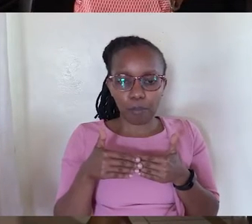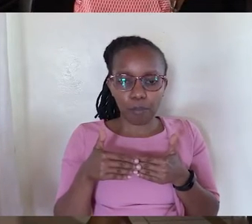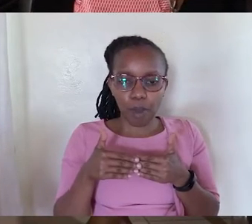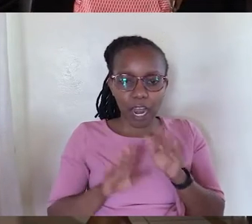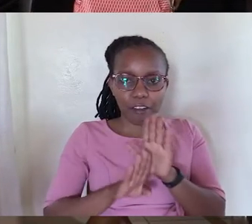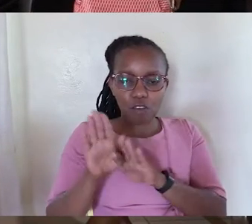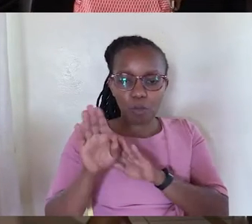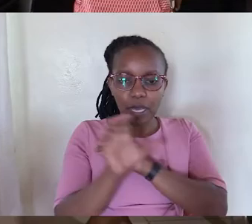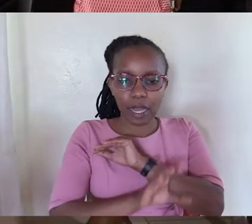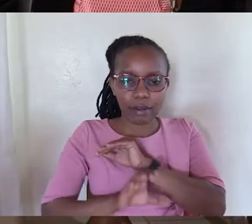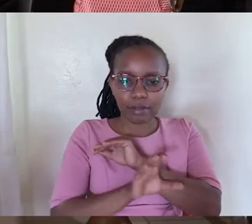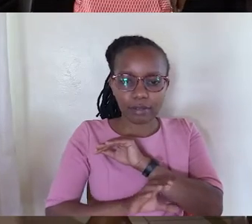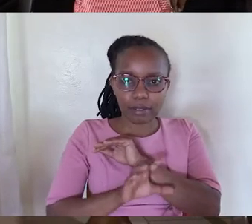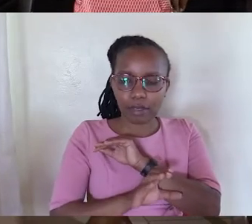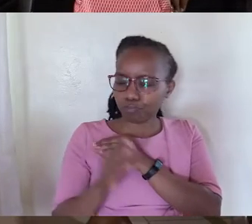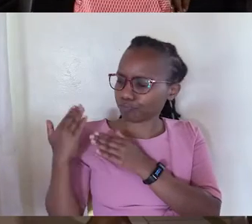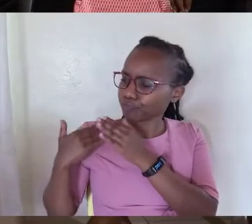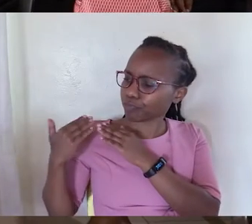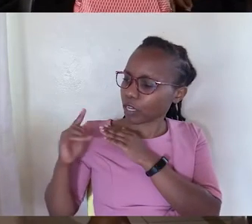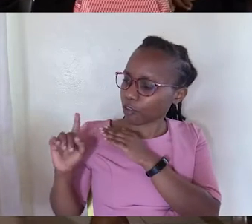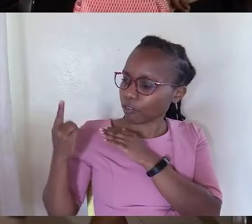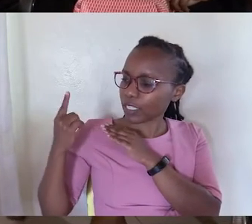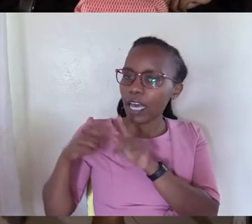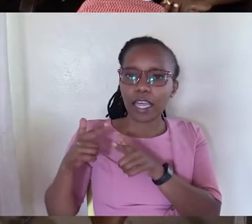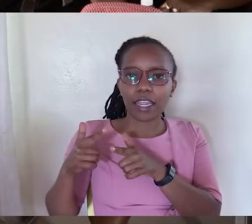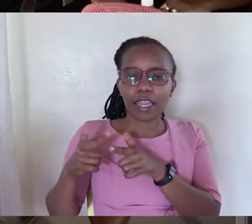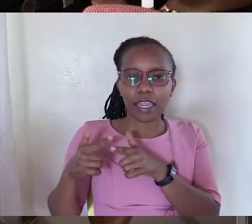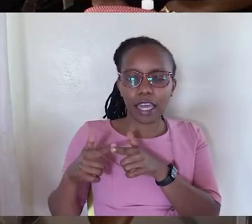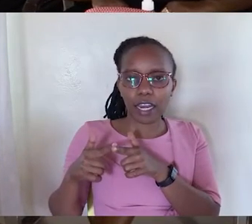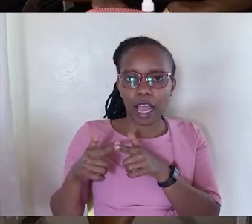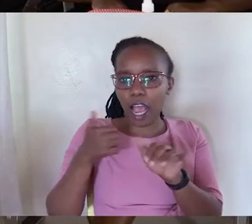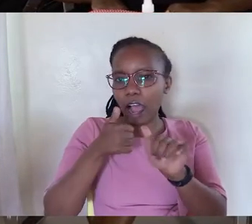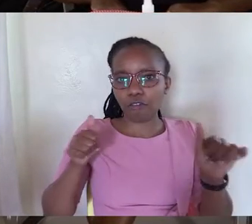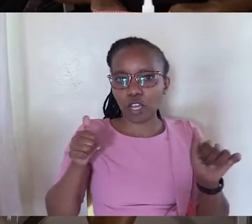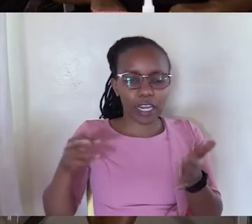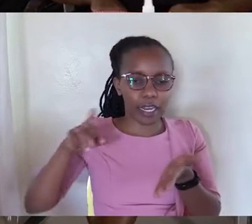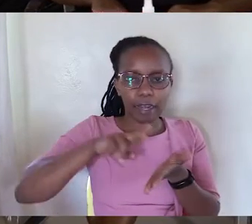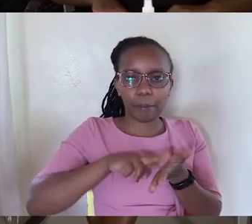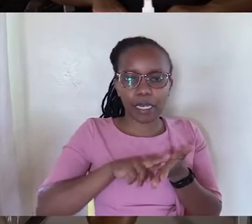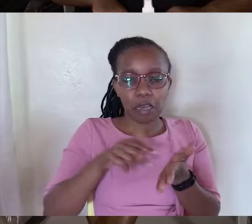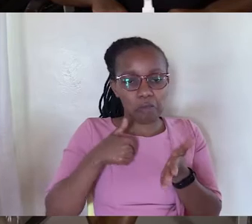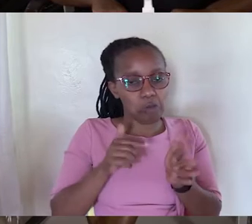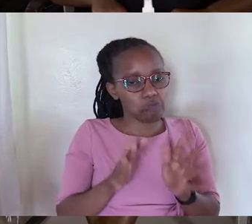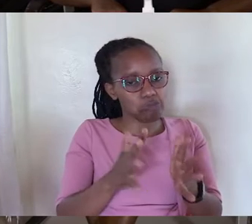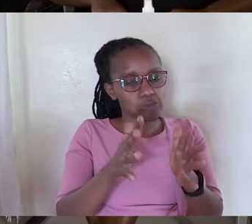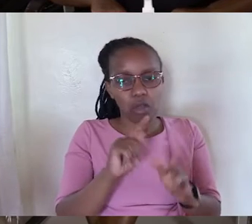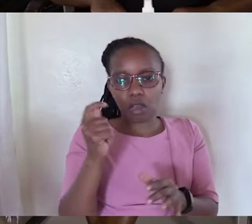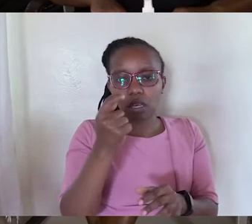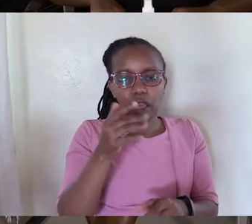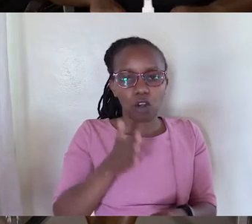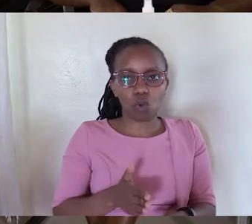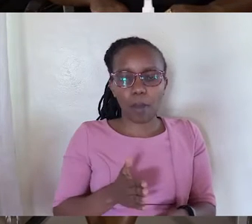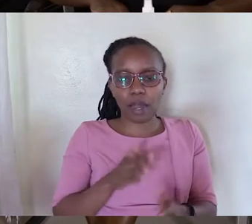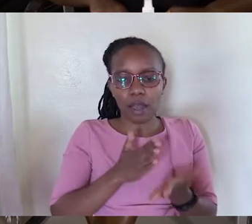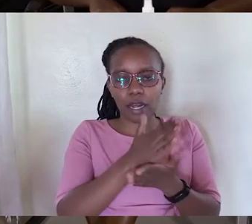is one that looks back so that we can correct our mistakes. And with it, I say congratulations to the Kenya Human Rights Commission